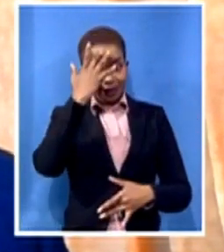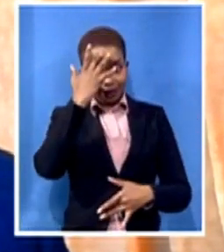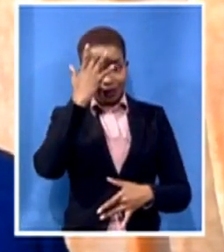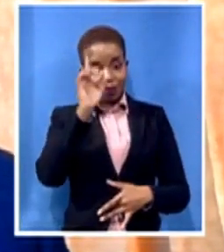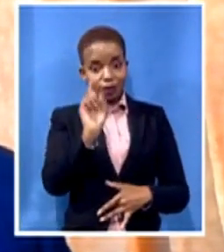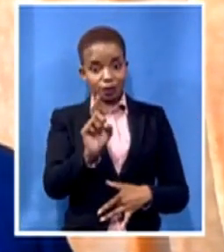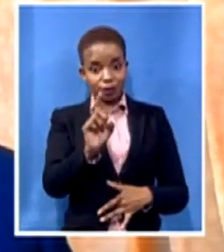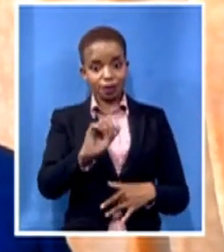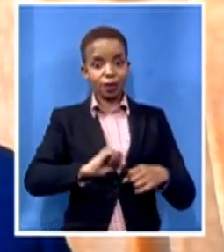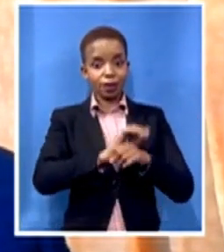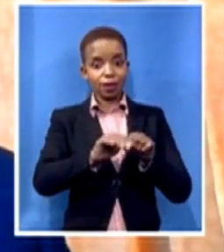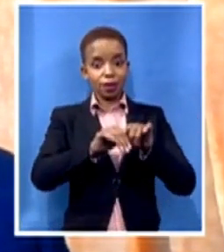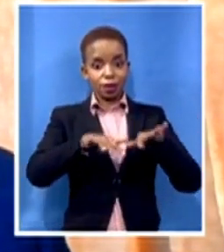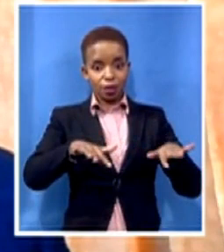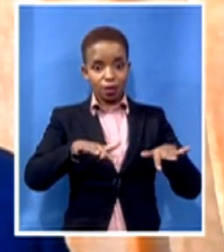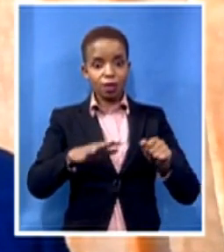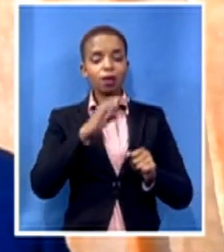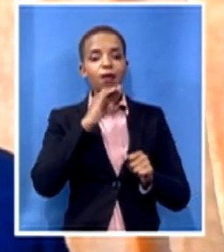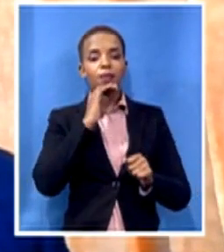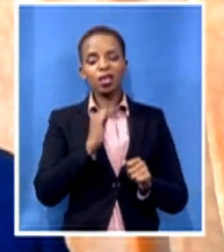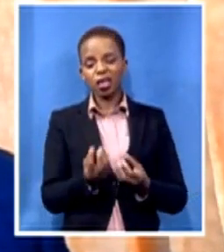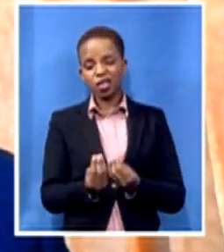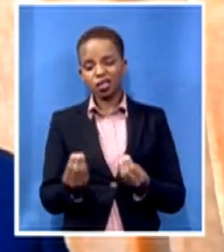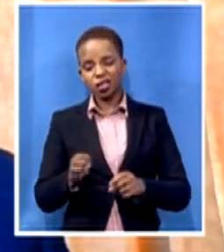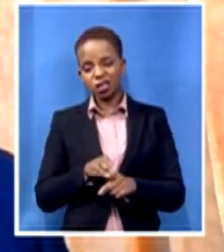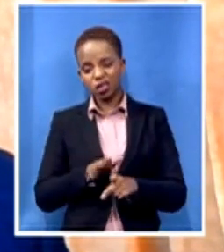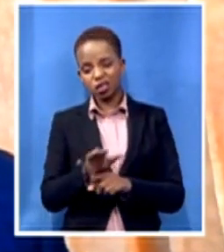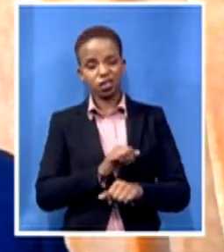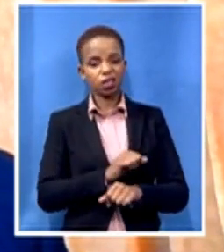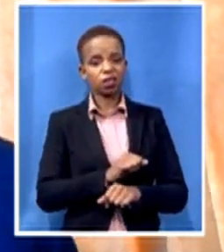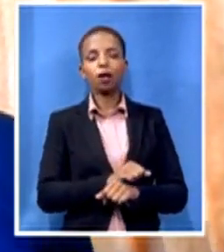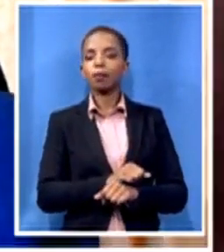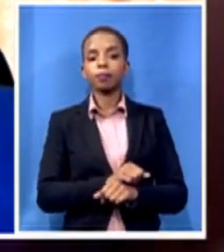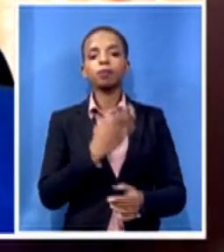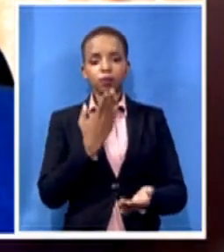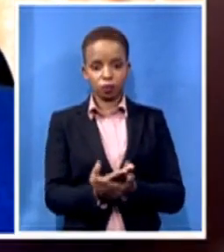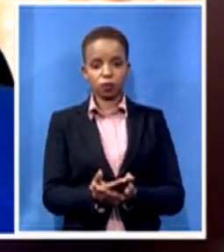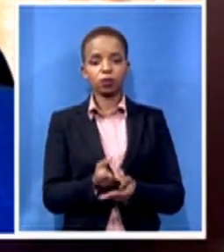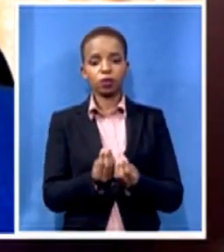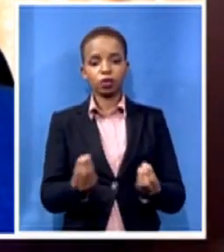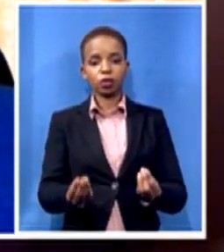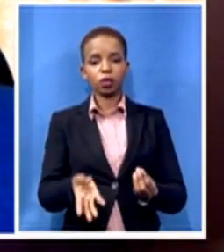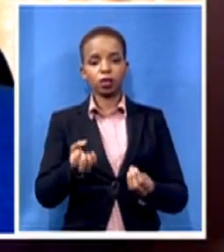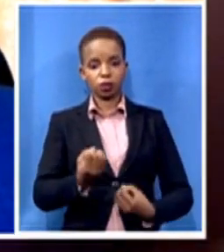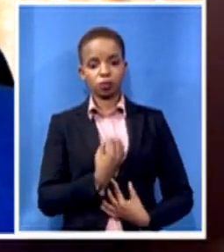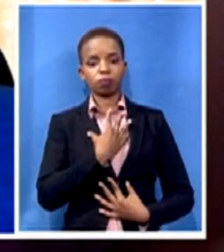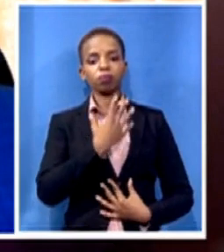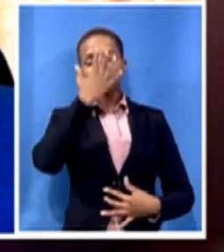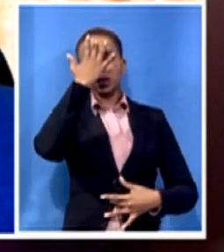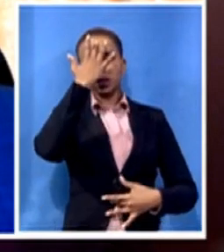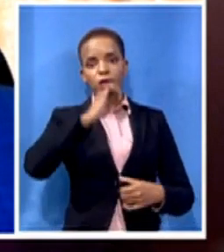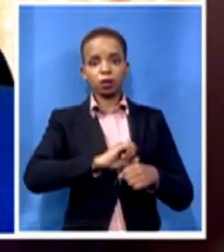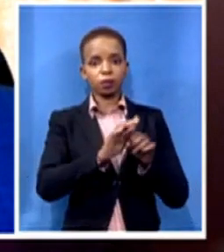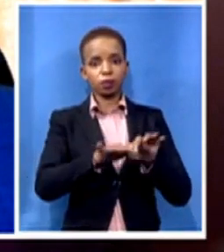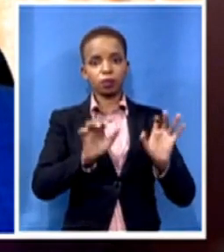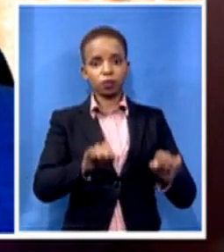children, as we always thought. Yeah, that's very interesting indeed. I mean, any particular reason as to why